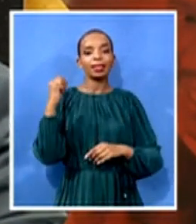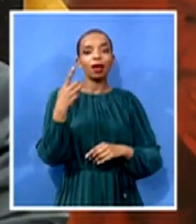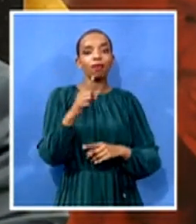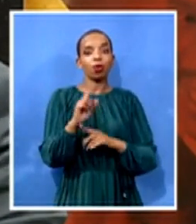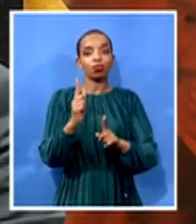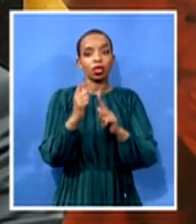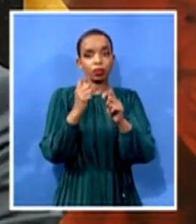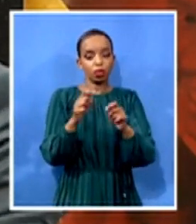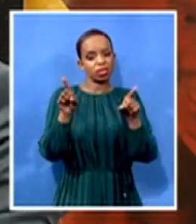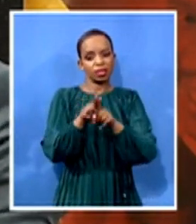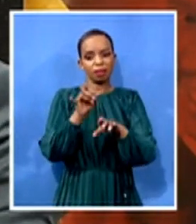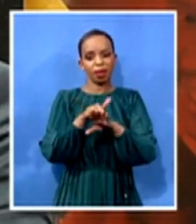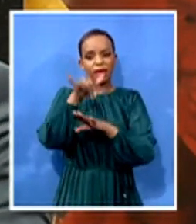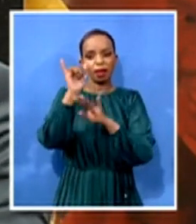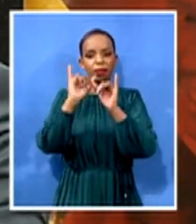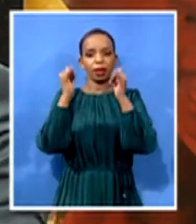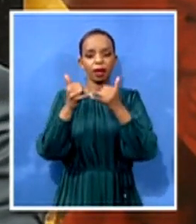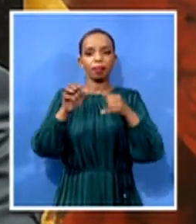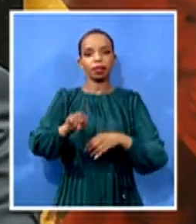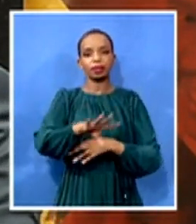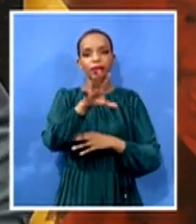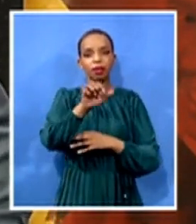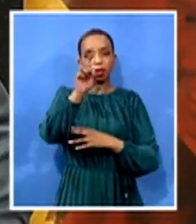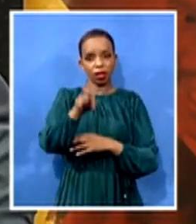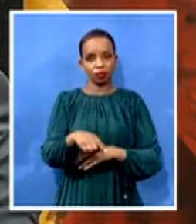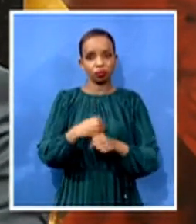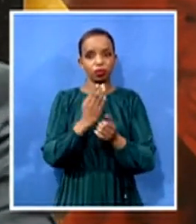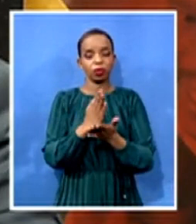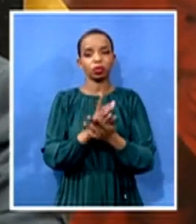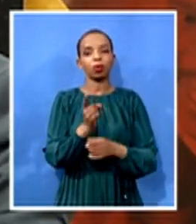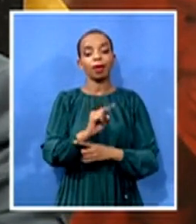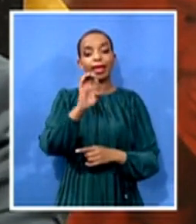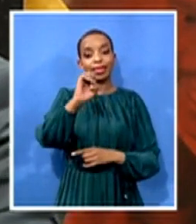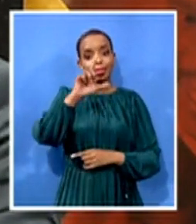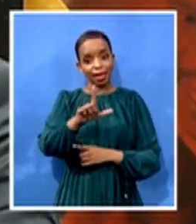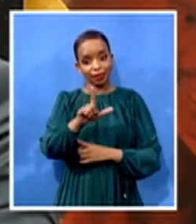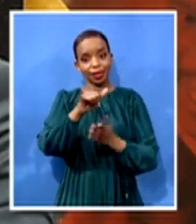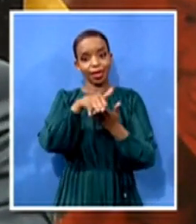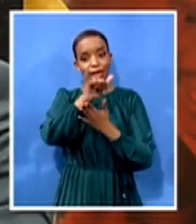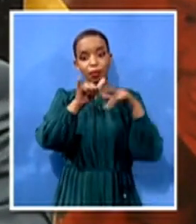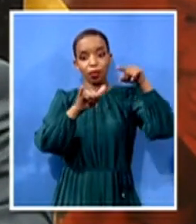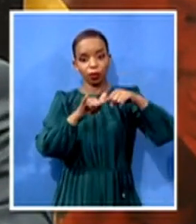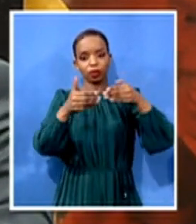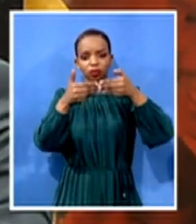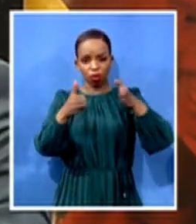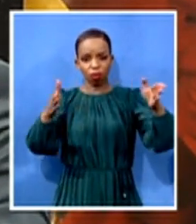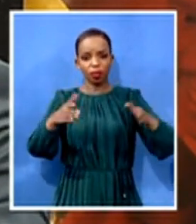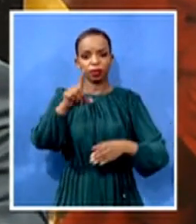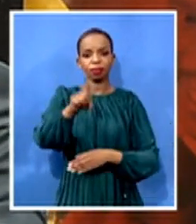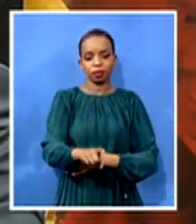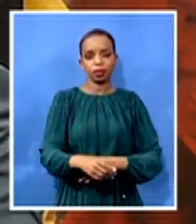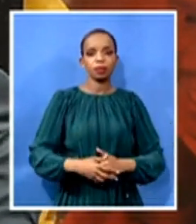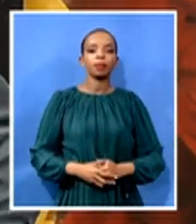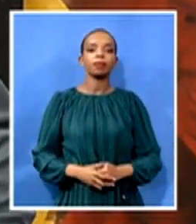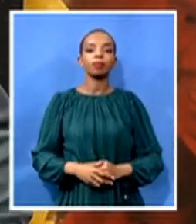that East London Airport is open when the other airports are opened, so that people traveling to the